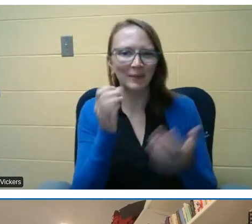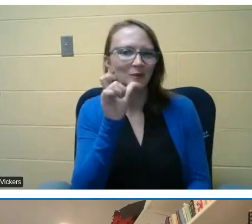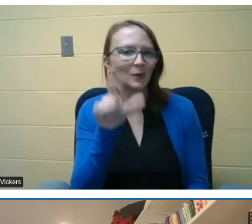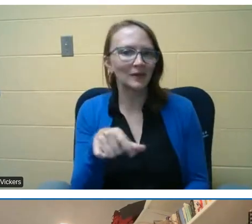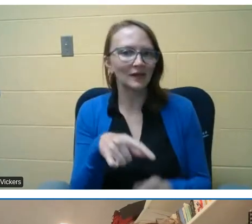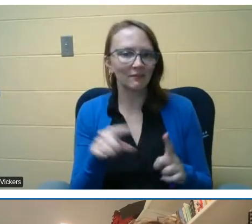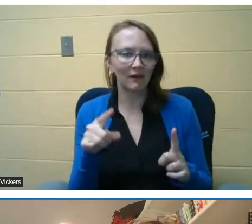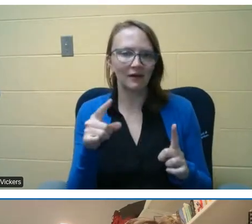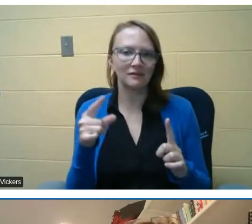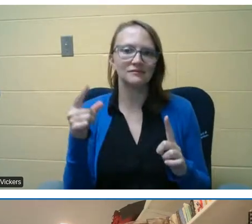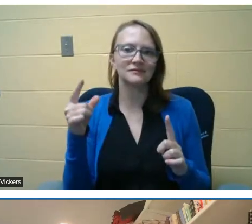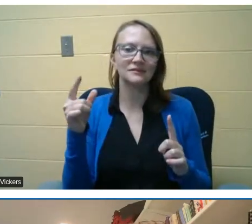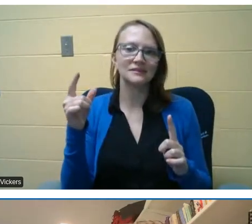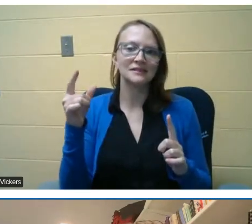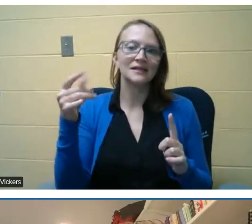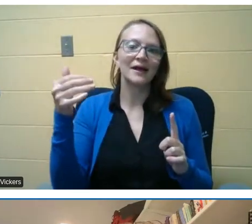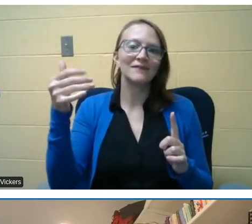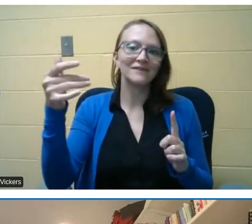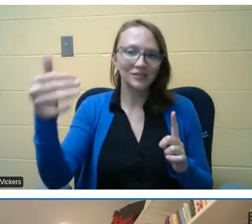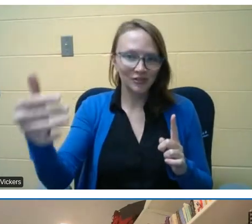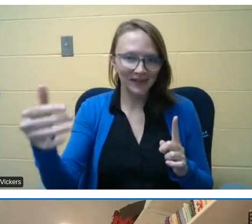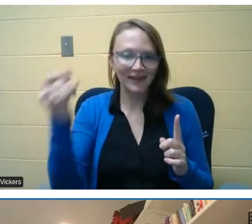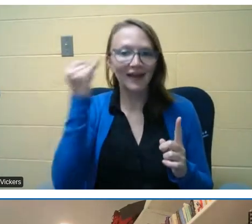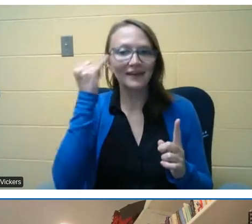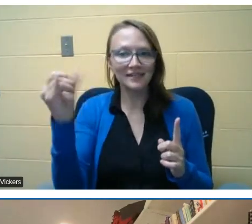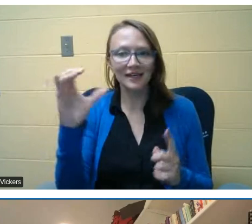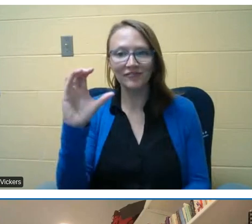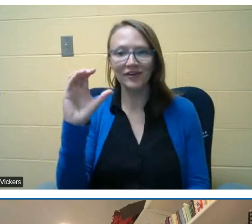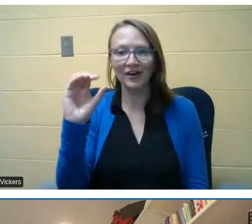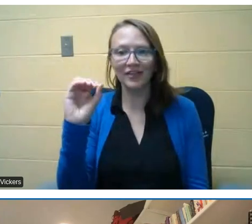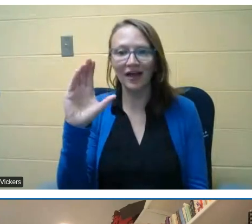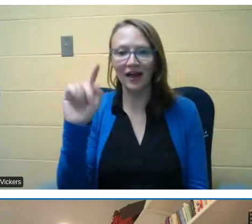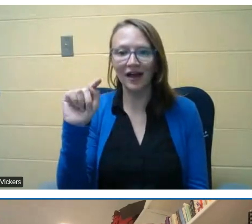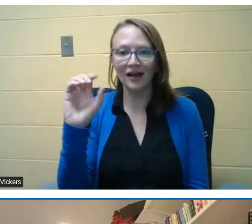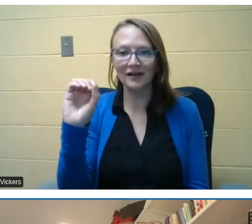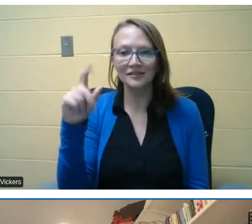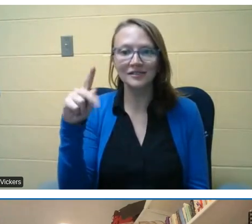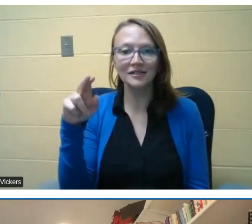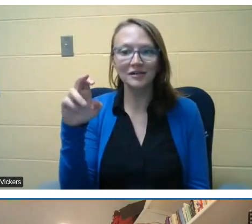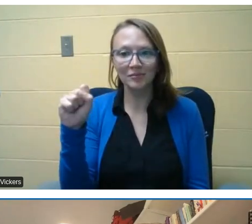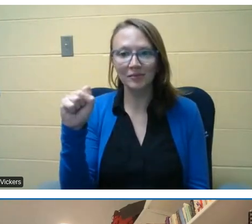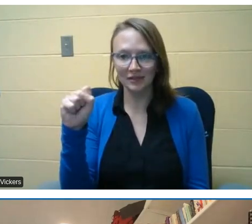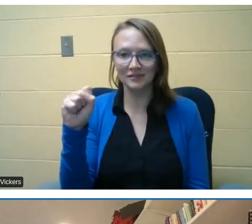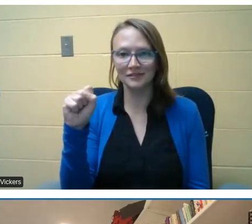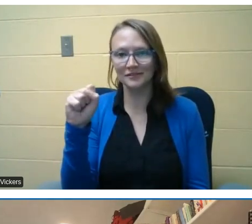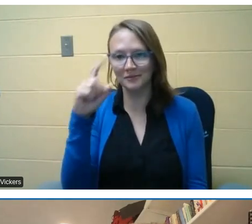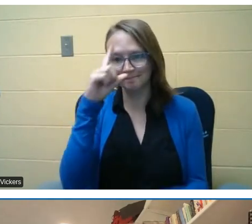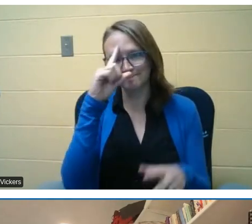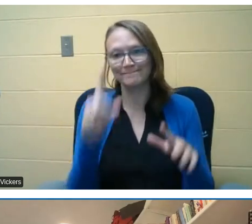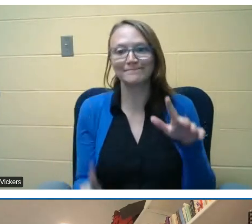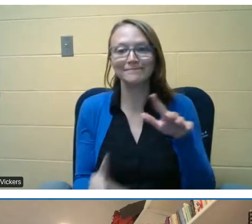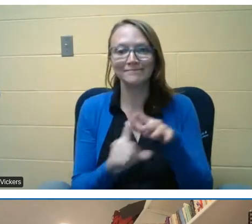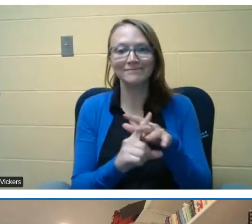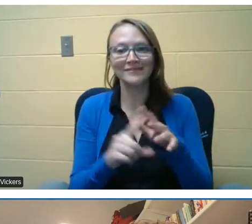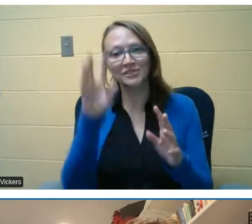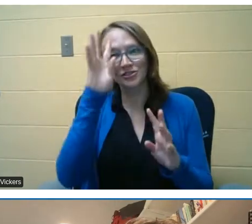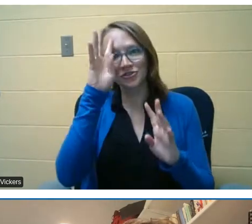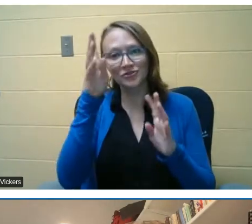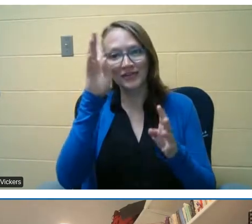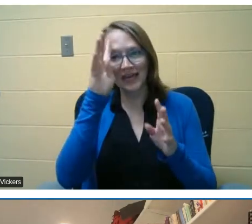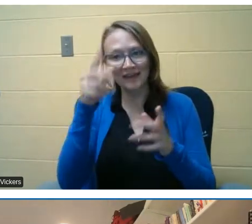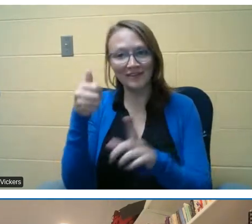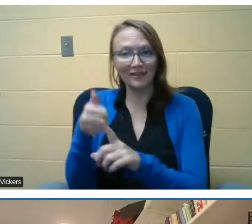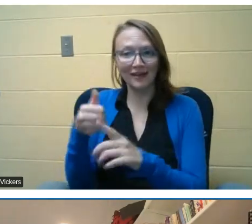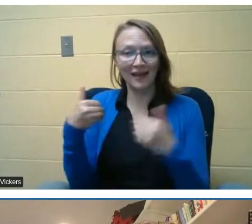eventually the idea of the octopus came up because they're creative, they're playful, they're good at